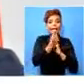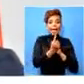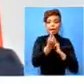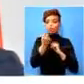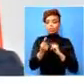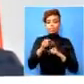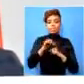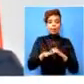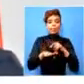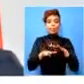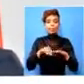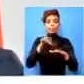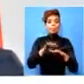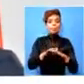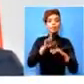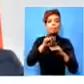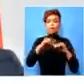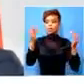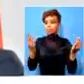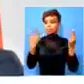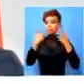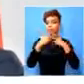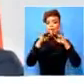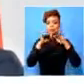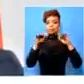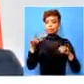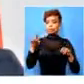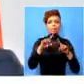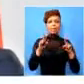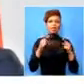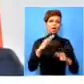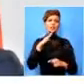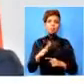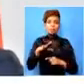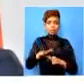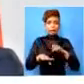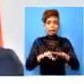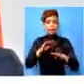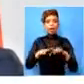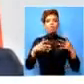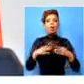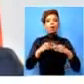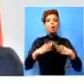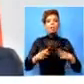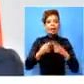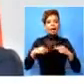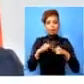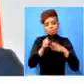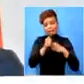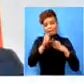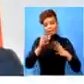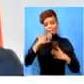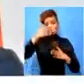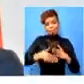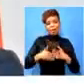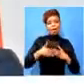with and for the working class. It cannot be a step for our members and our leaders. So when we go,